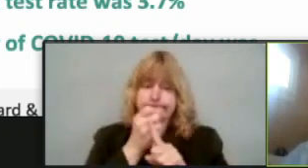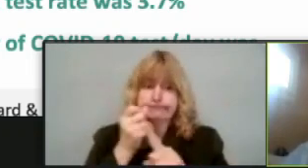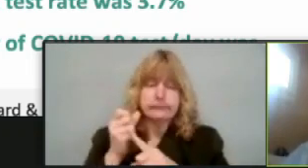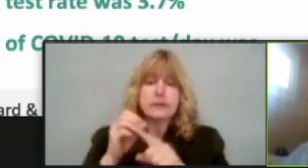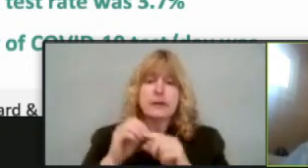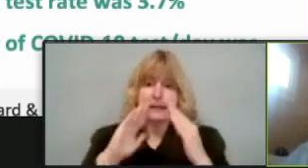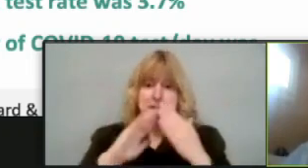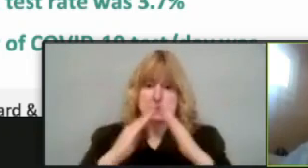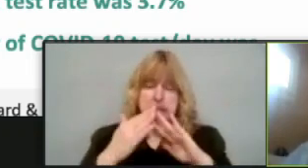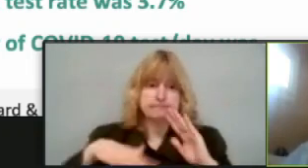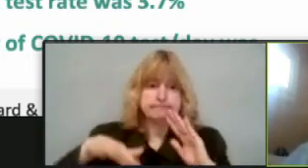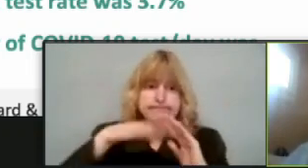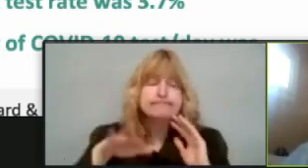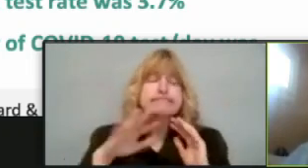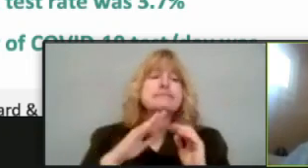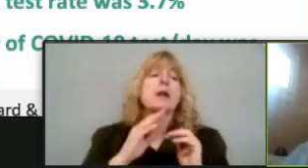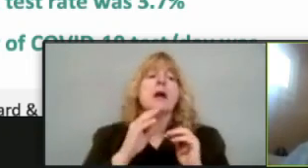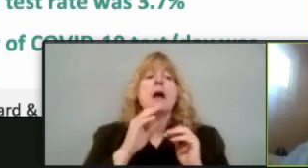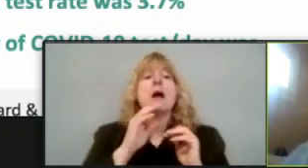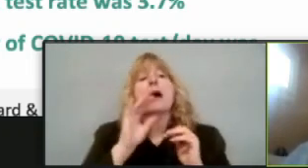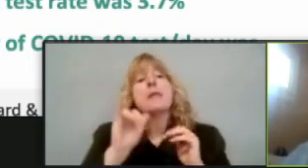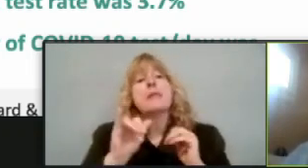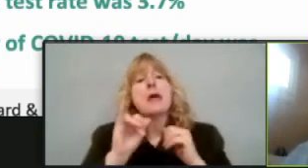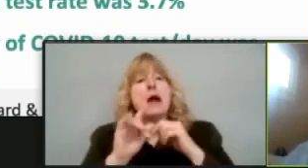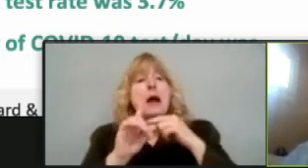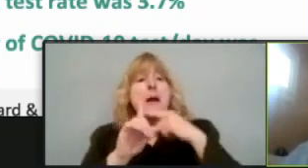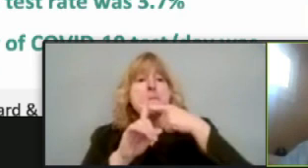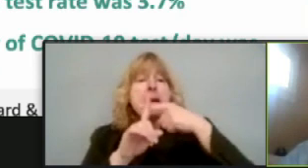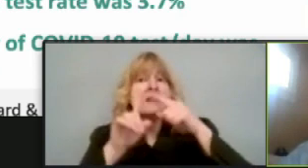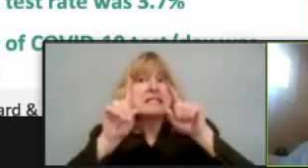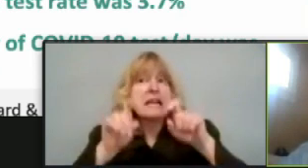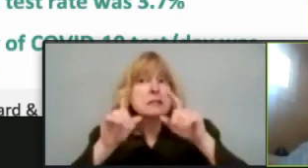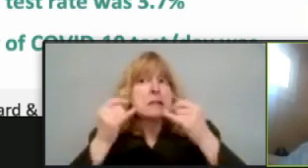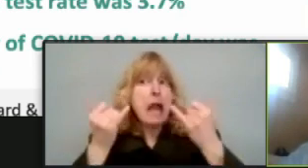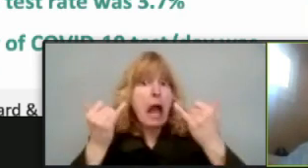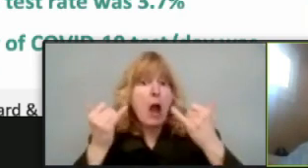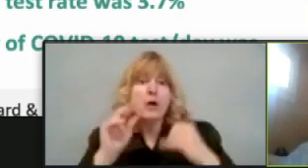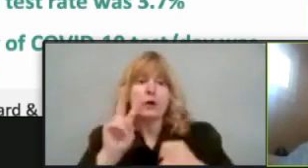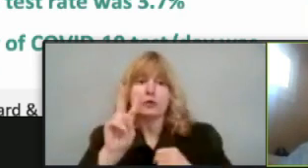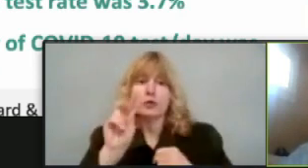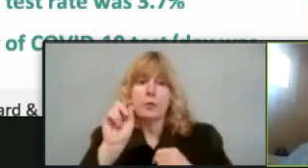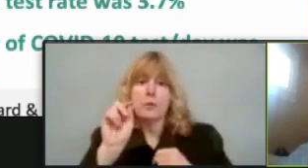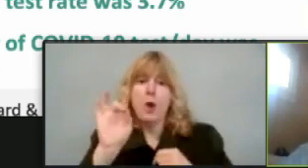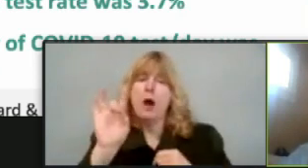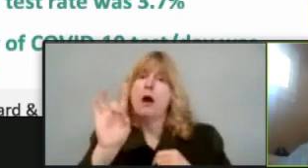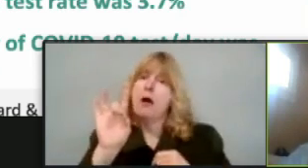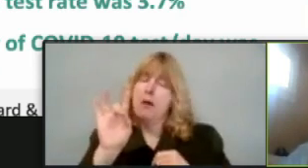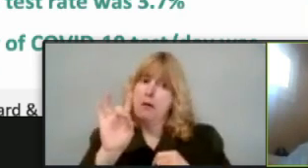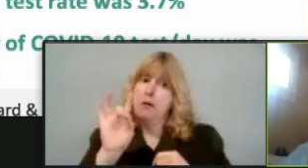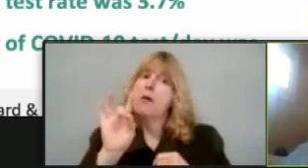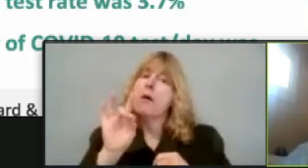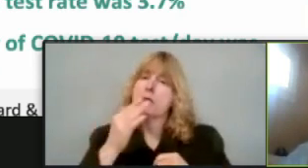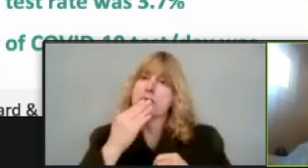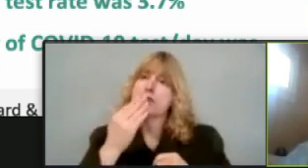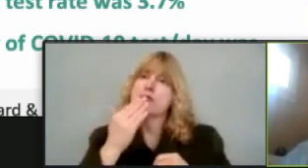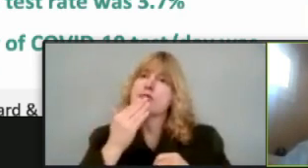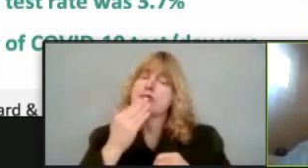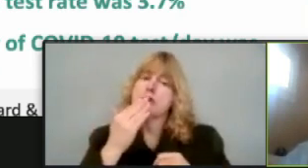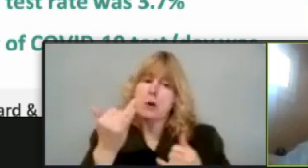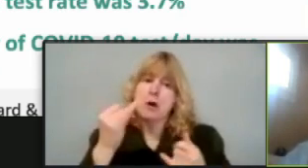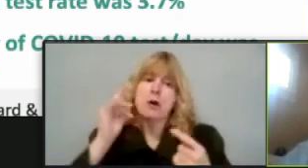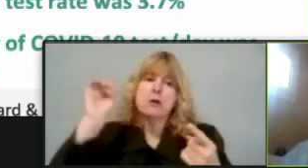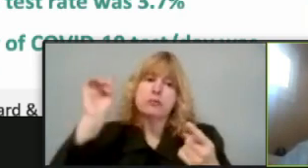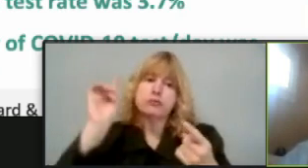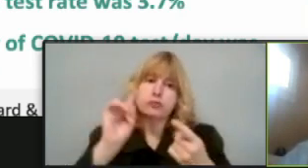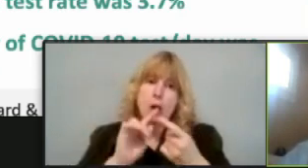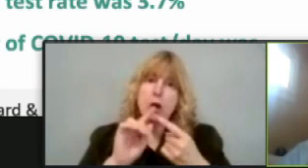test rate, which is a really great number, is 2.8%. And if you look at the numbers in comparison to Michigan at large, we are